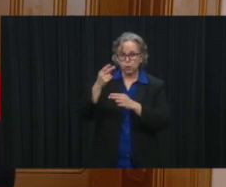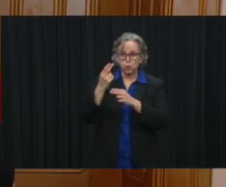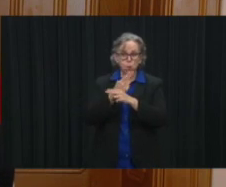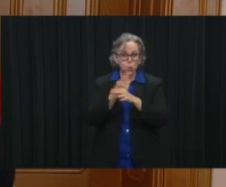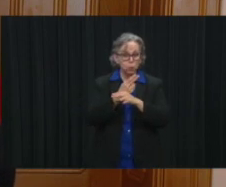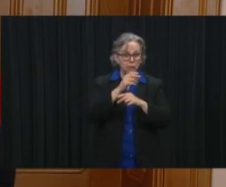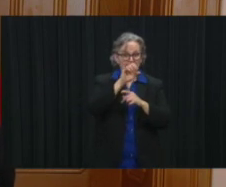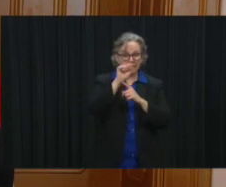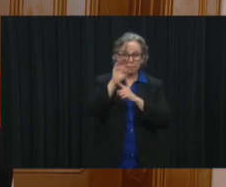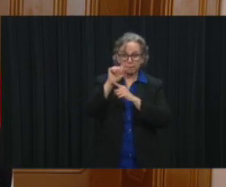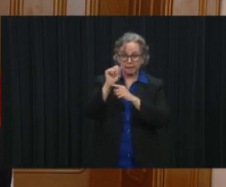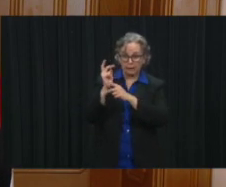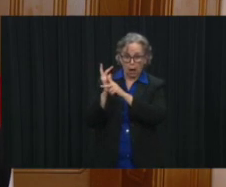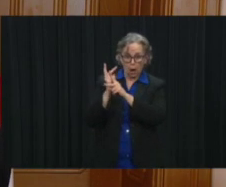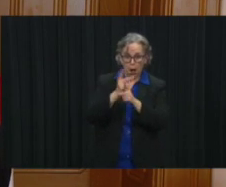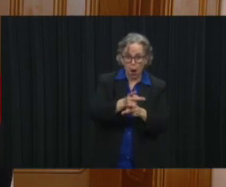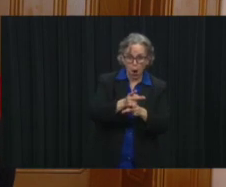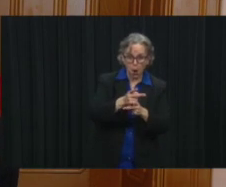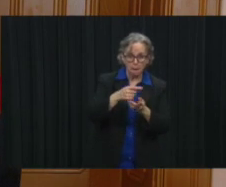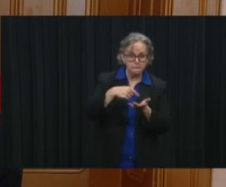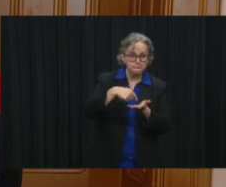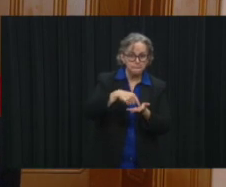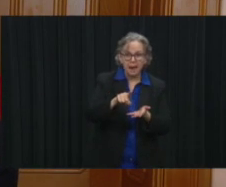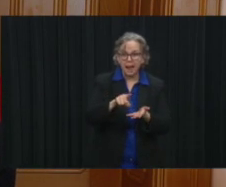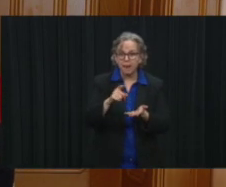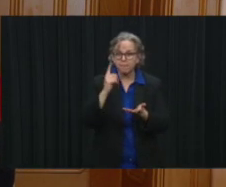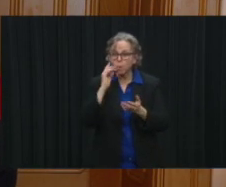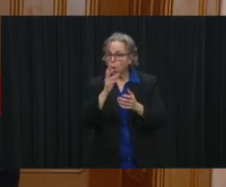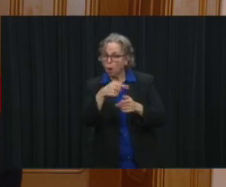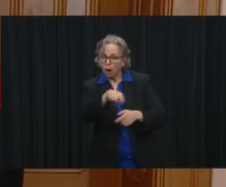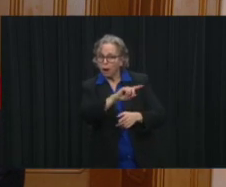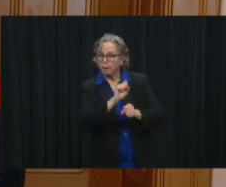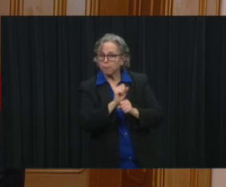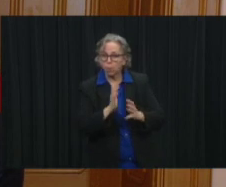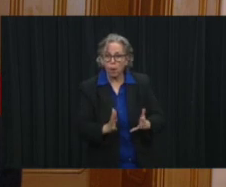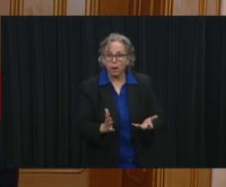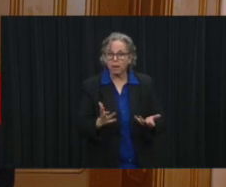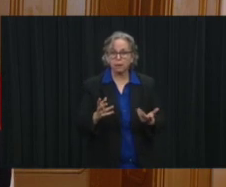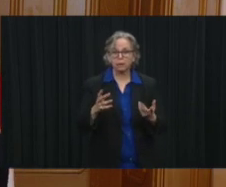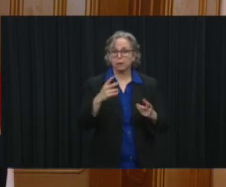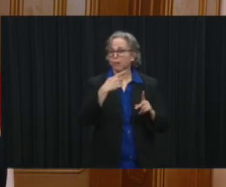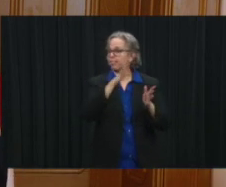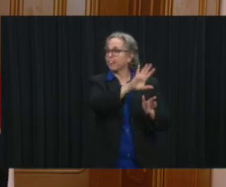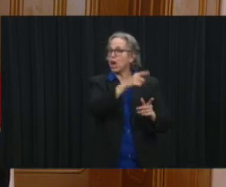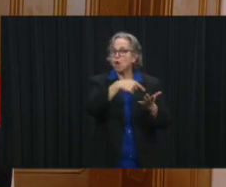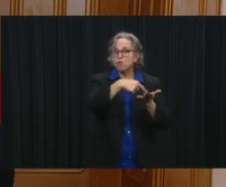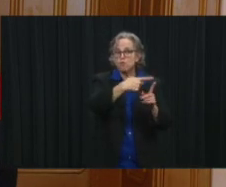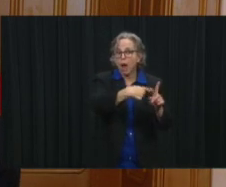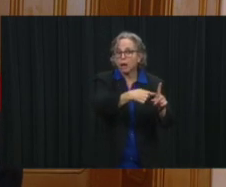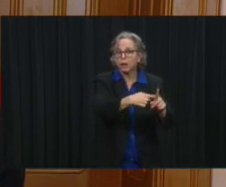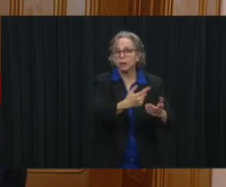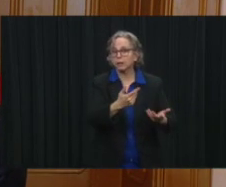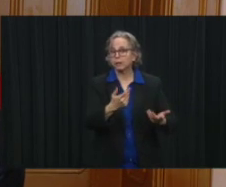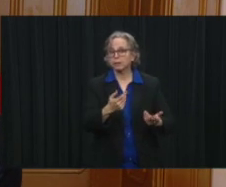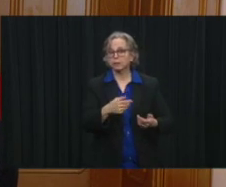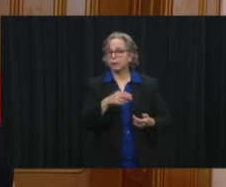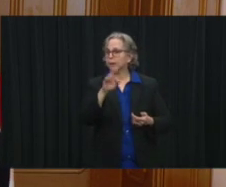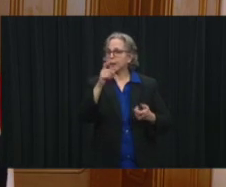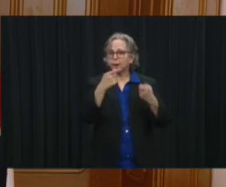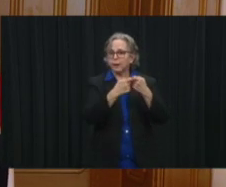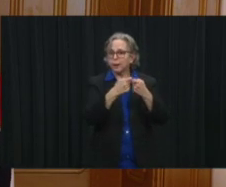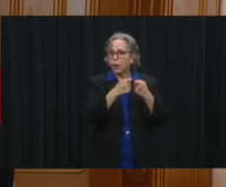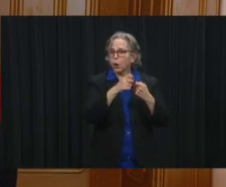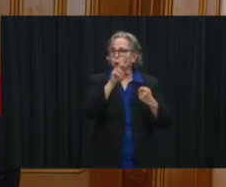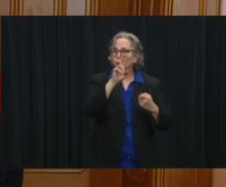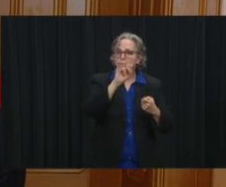or utilities. So this is a combination, I think, that could be very helpful. If you're over 500 employees, and for that matter,